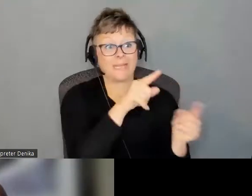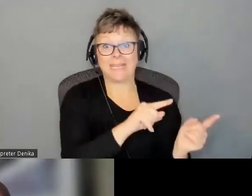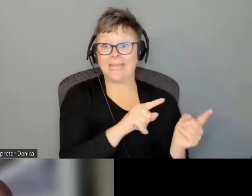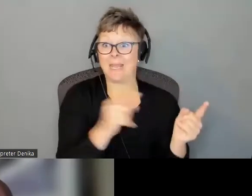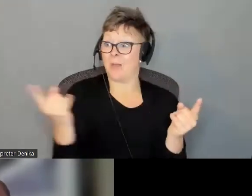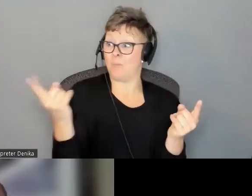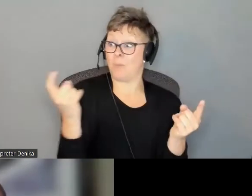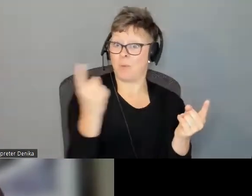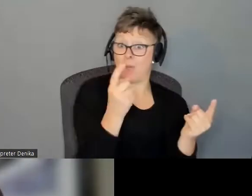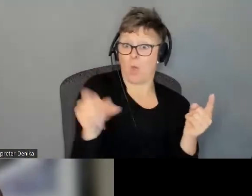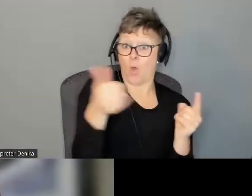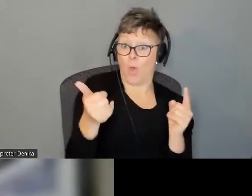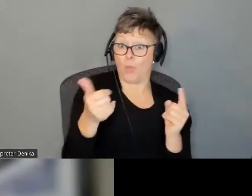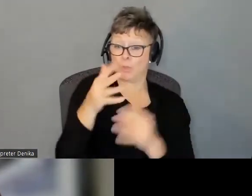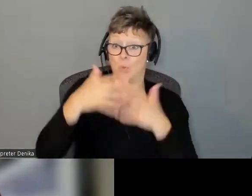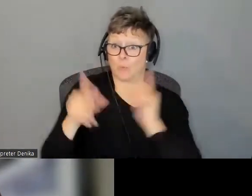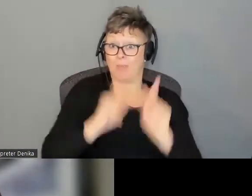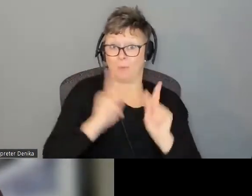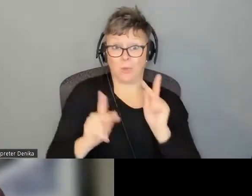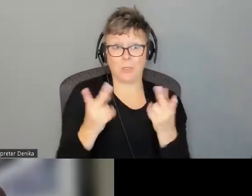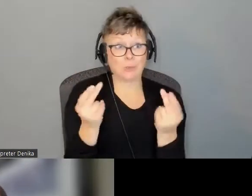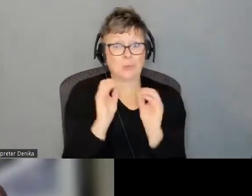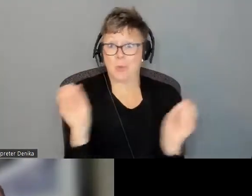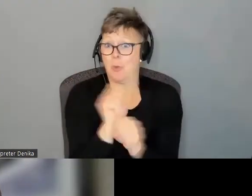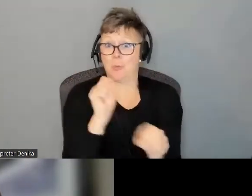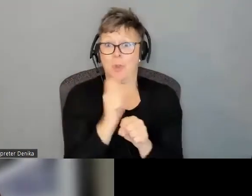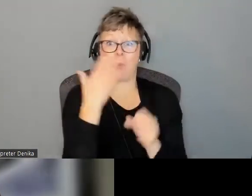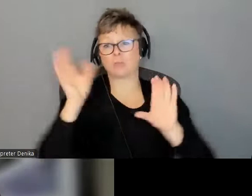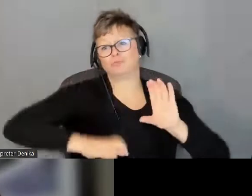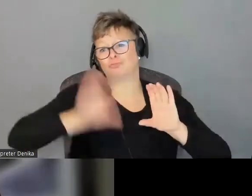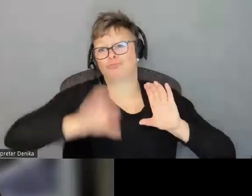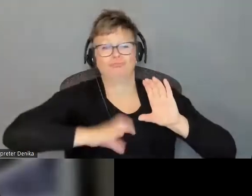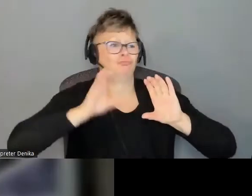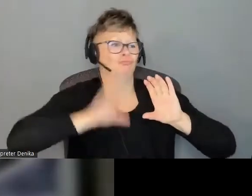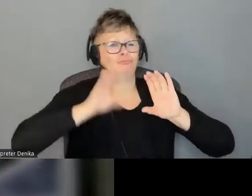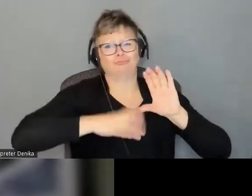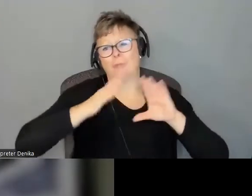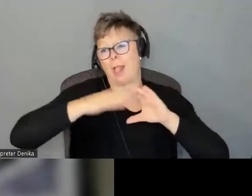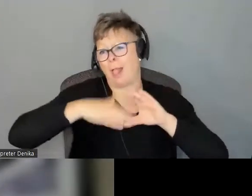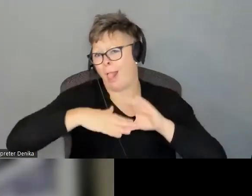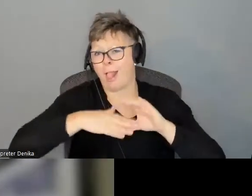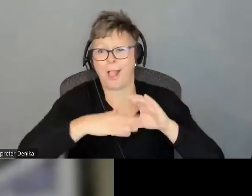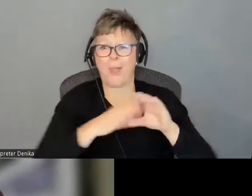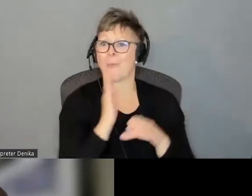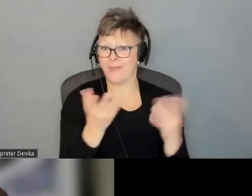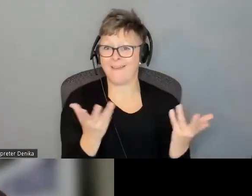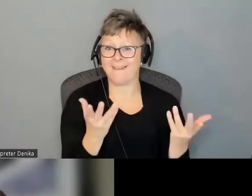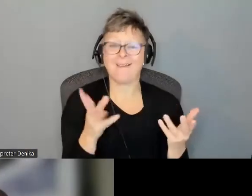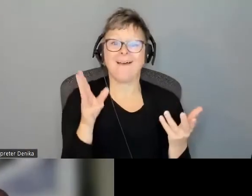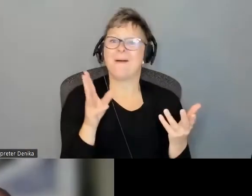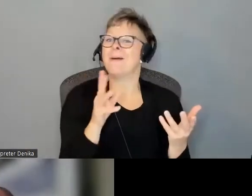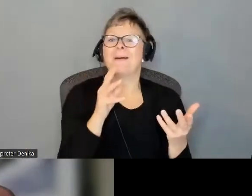social people, nothing would get done because we would sit there and we would chat. So it's not about getting like people, it's getting people that complement each